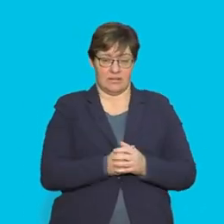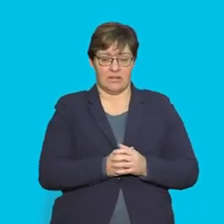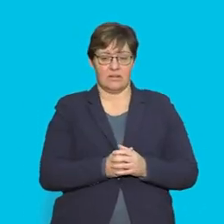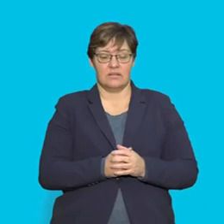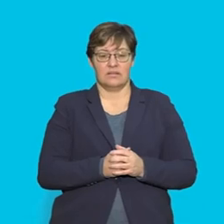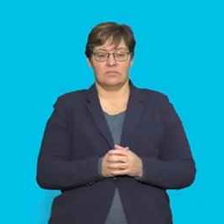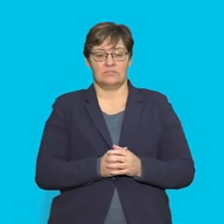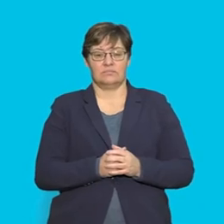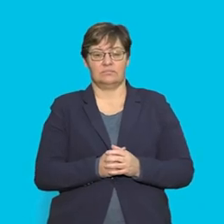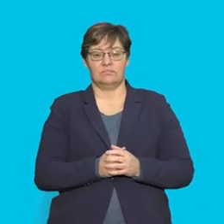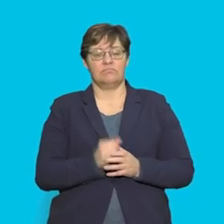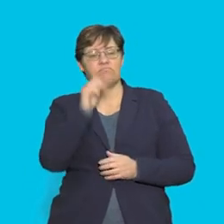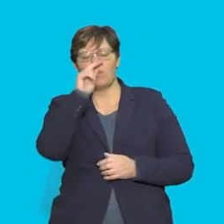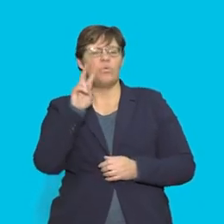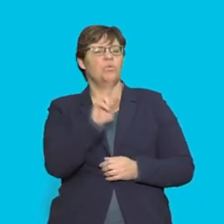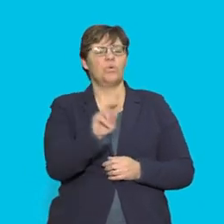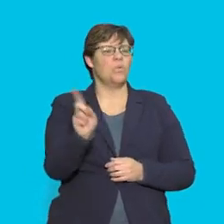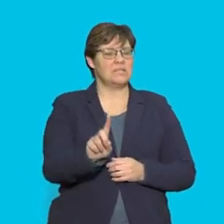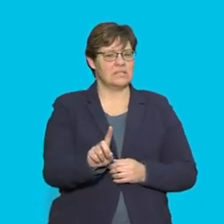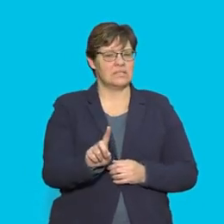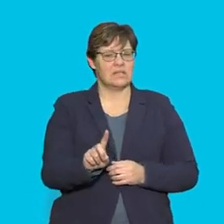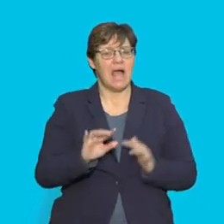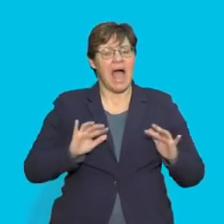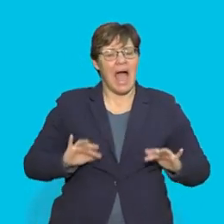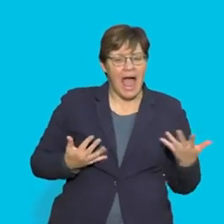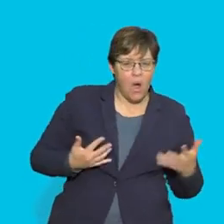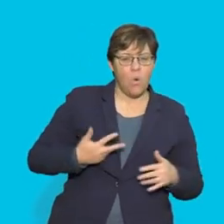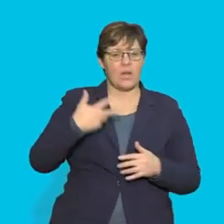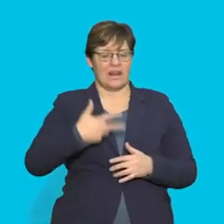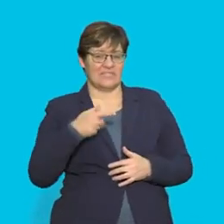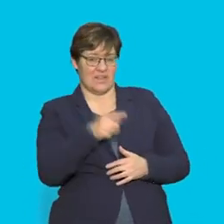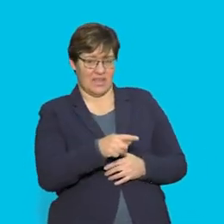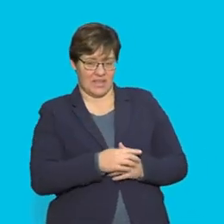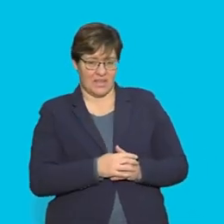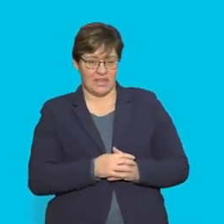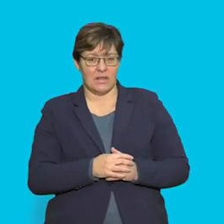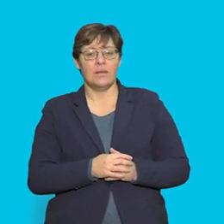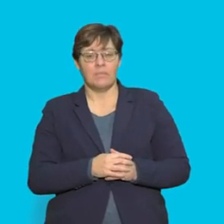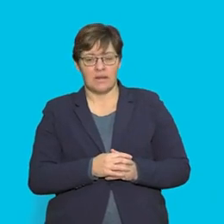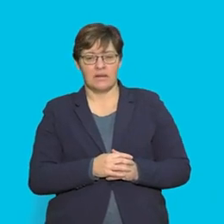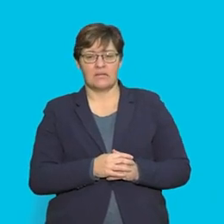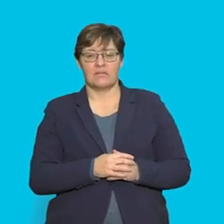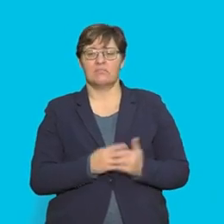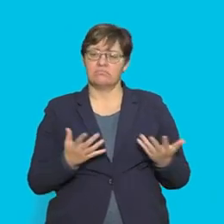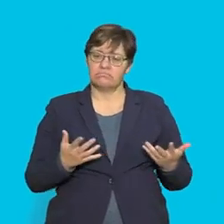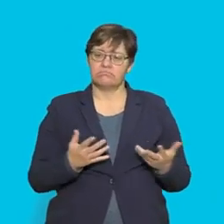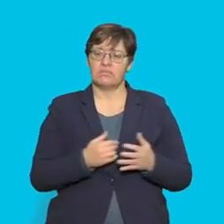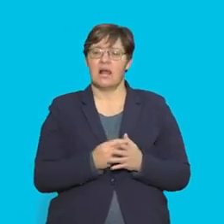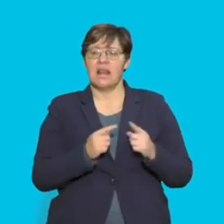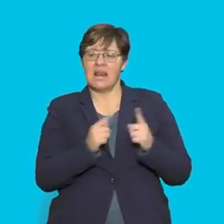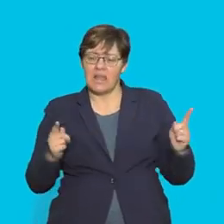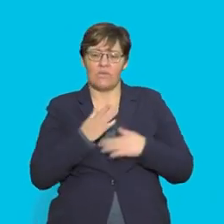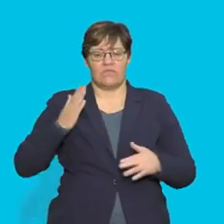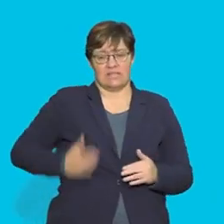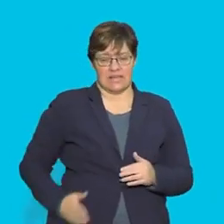triangles. Now we're going to look at what exactly how can we classify this according to the lengths of sides,